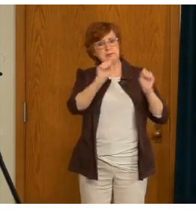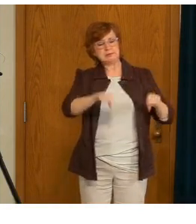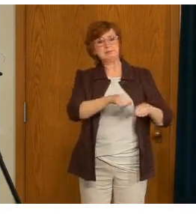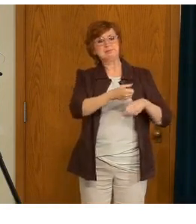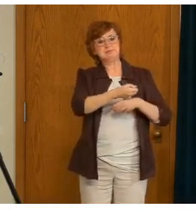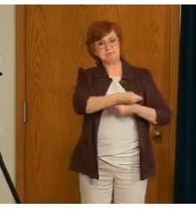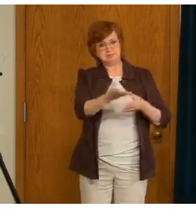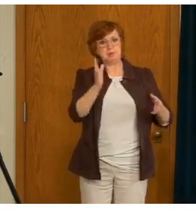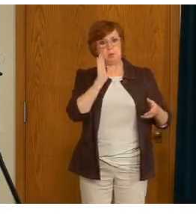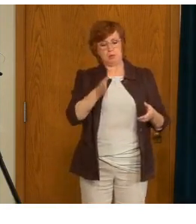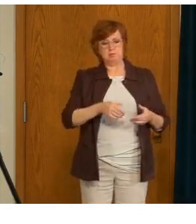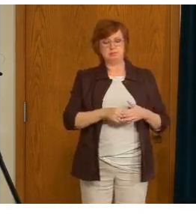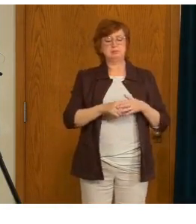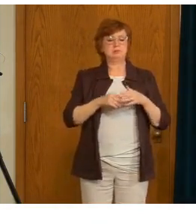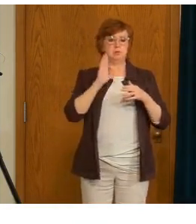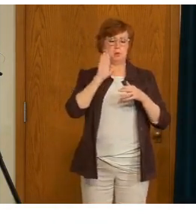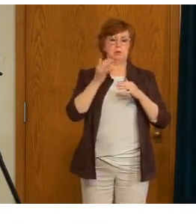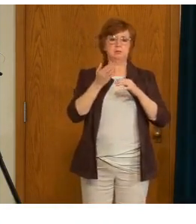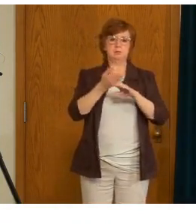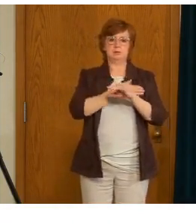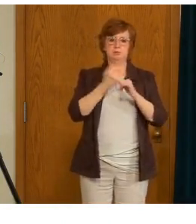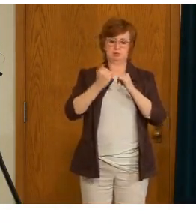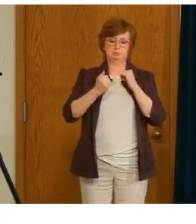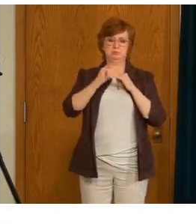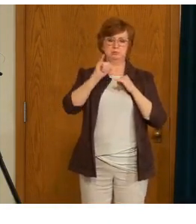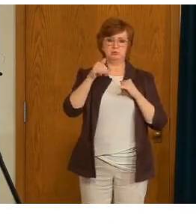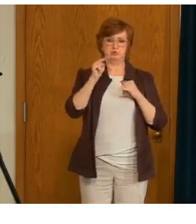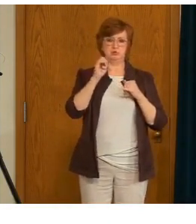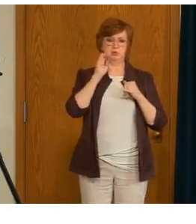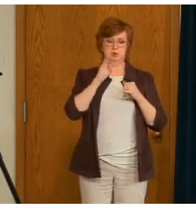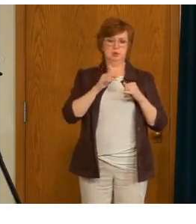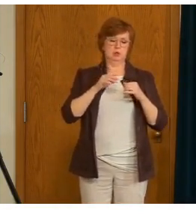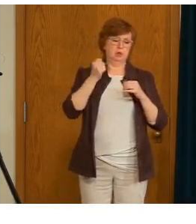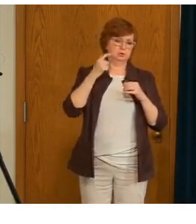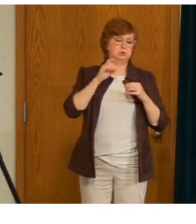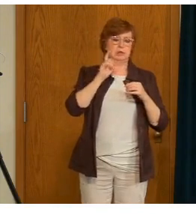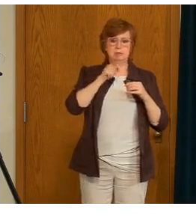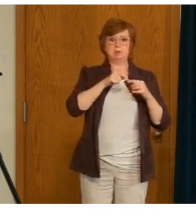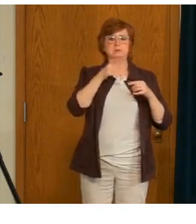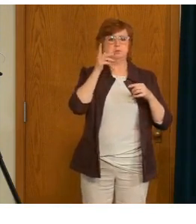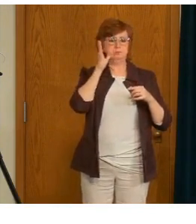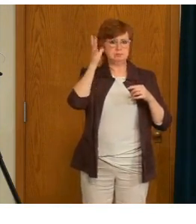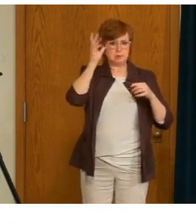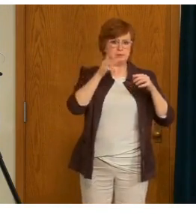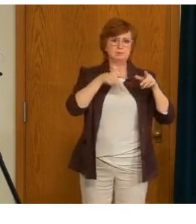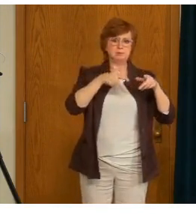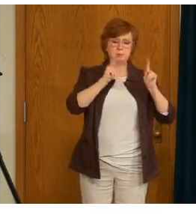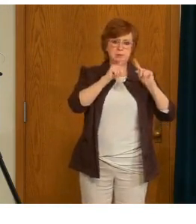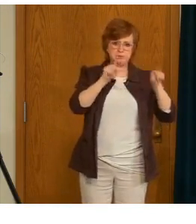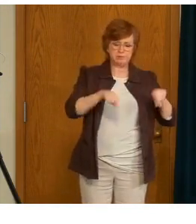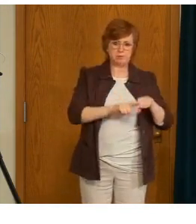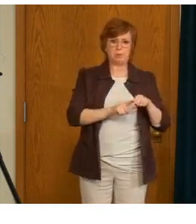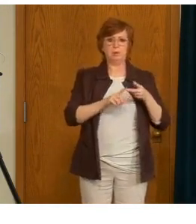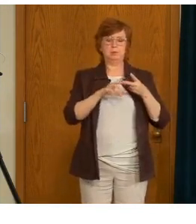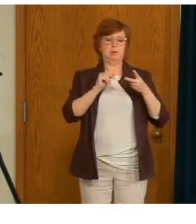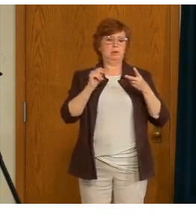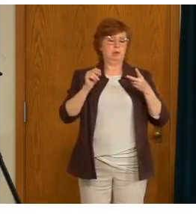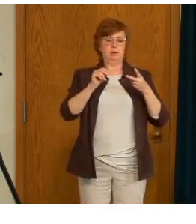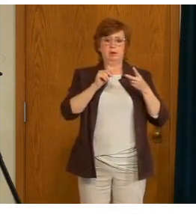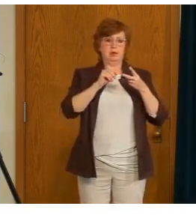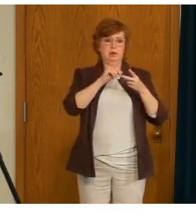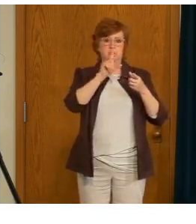Those detailed on the school-based programs, including the parental consent process and eligibility dates, are being finalized.